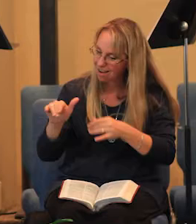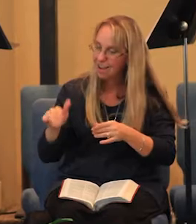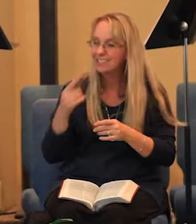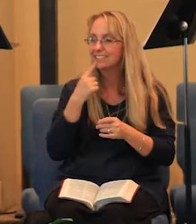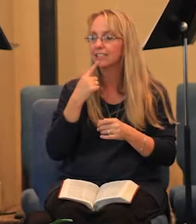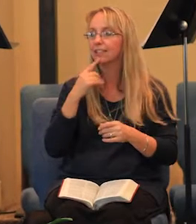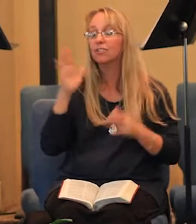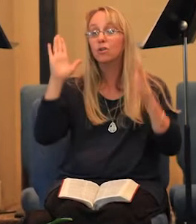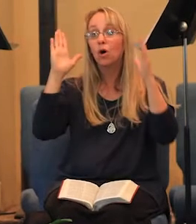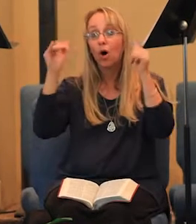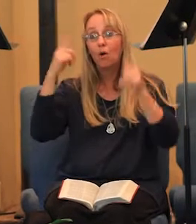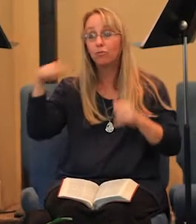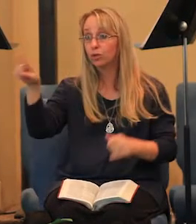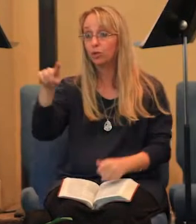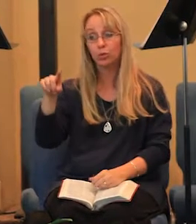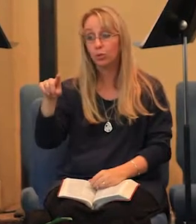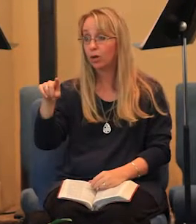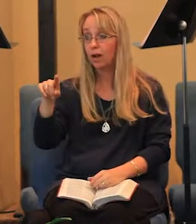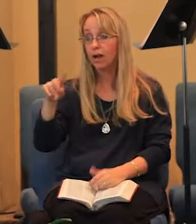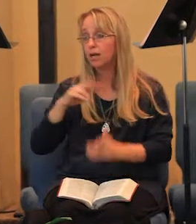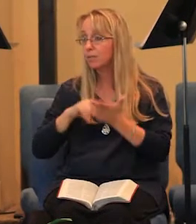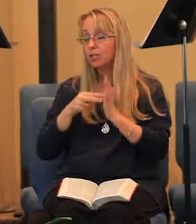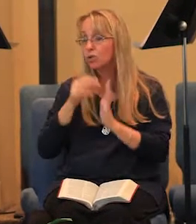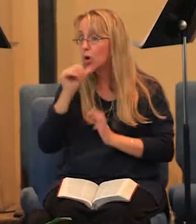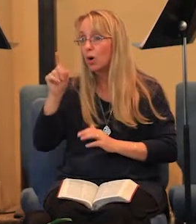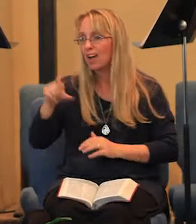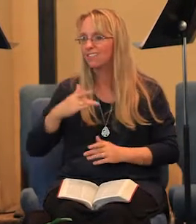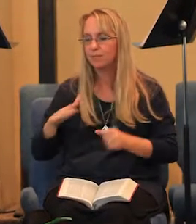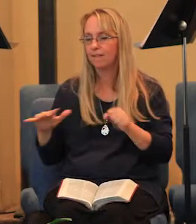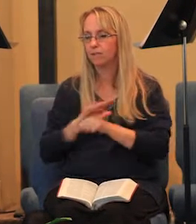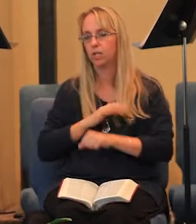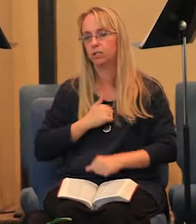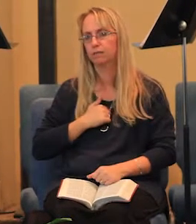for you. You don't have to be filled with regret.